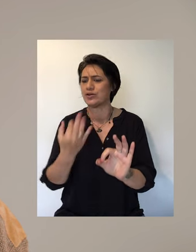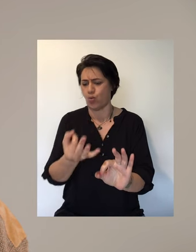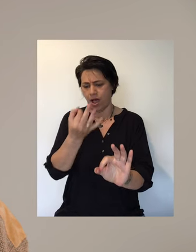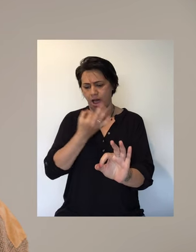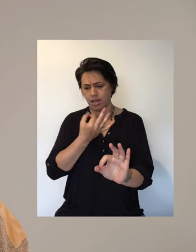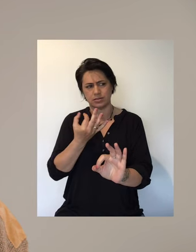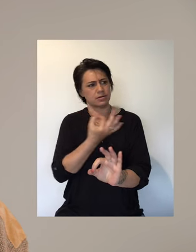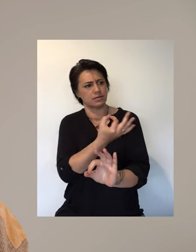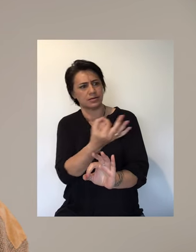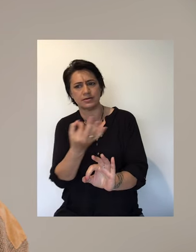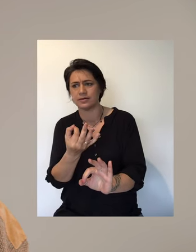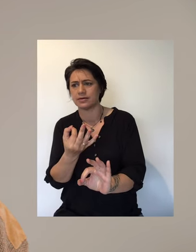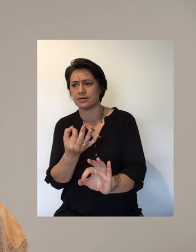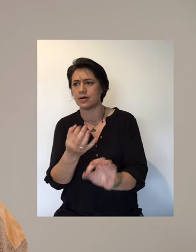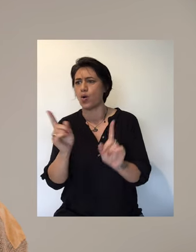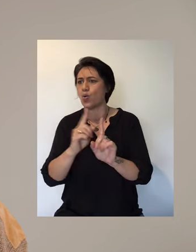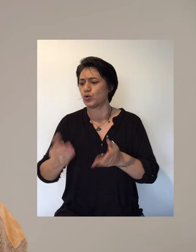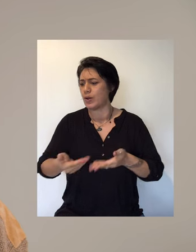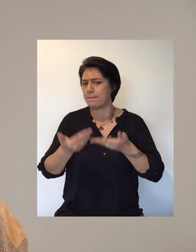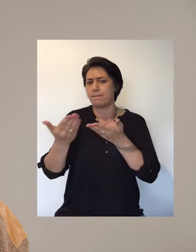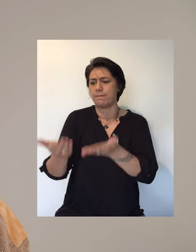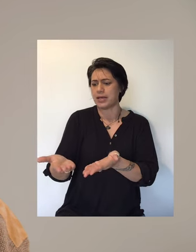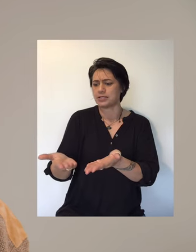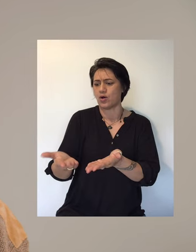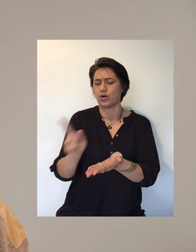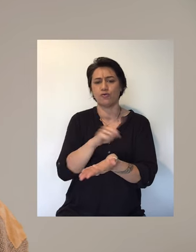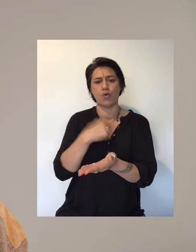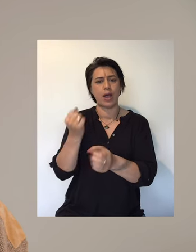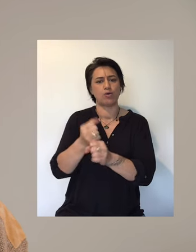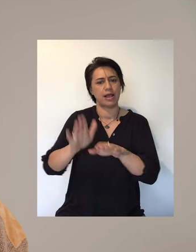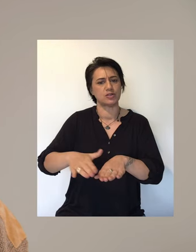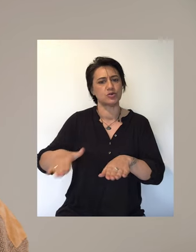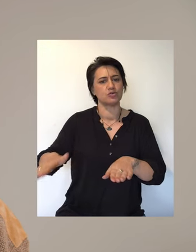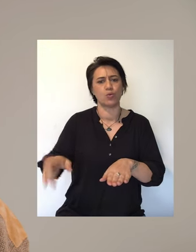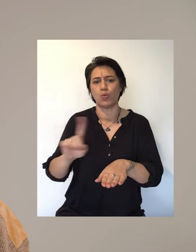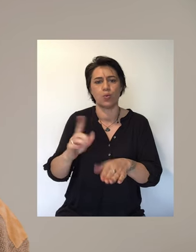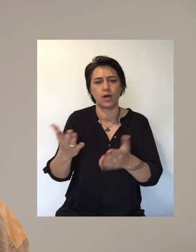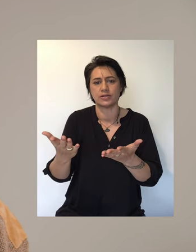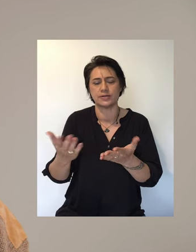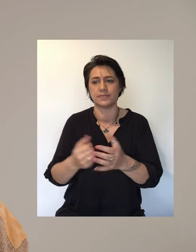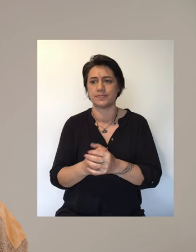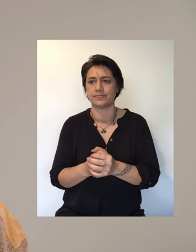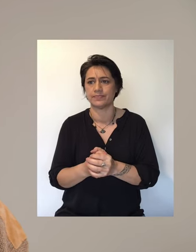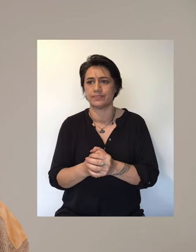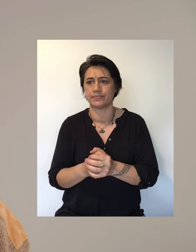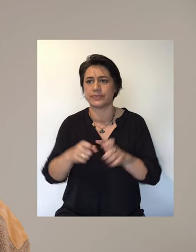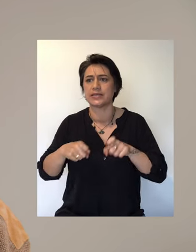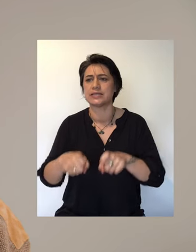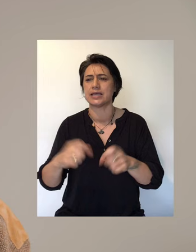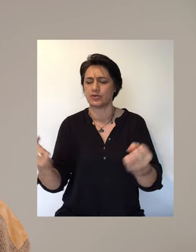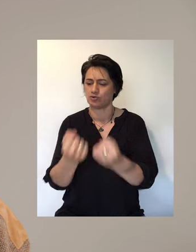If we do nothing, we need to ask ourselves, what are we leaving for our mokopuna?